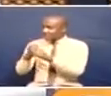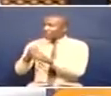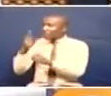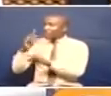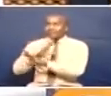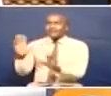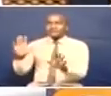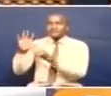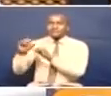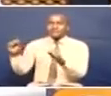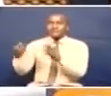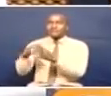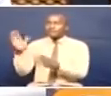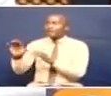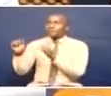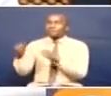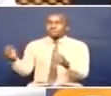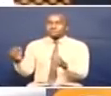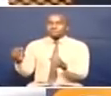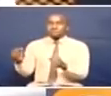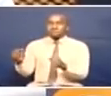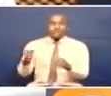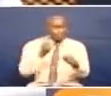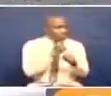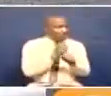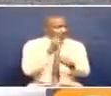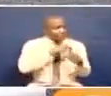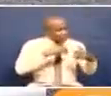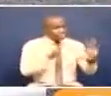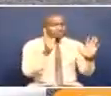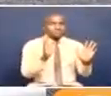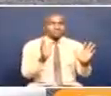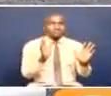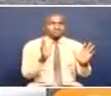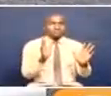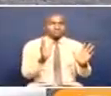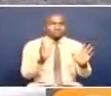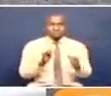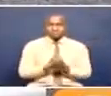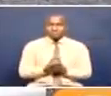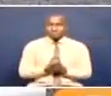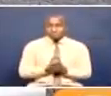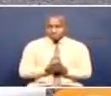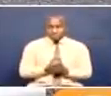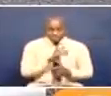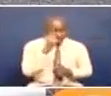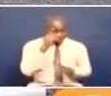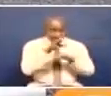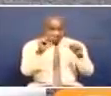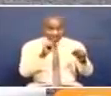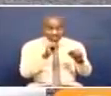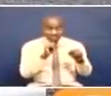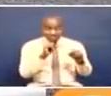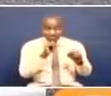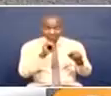1 7-year term. Yeah. You can't come back, you go home. Fanya kazi, maliza. Enda. Enda. The next guy. You think African presidents are going to